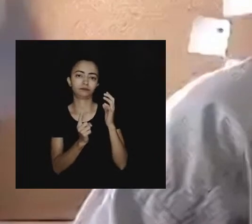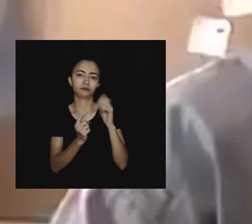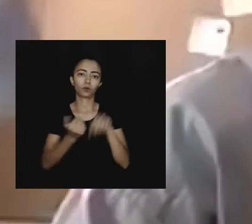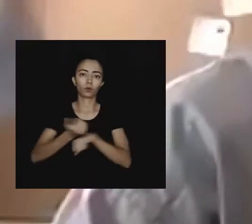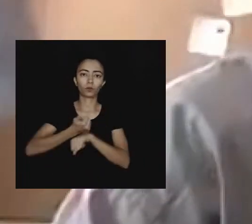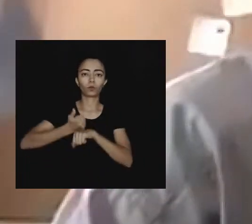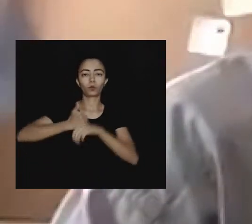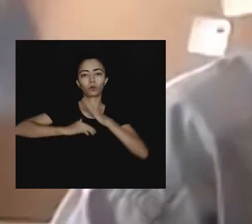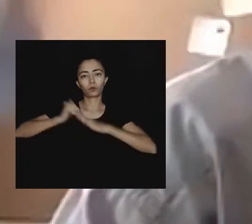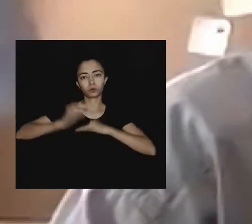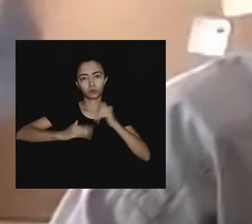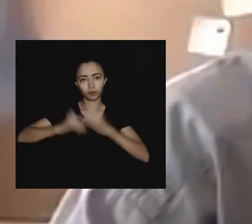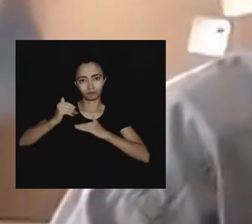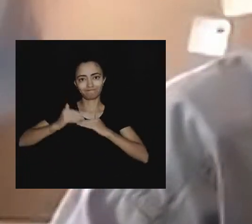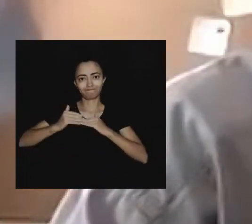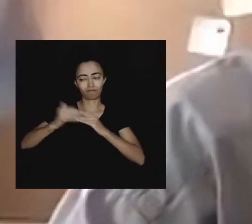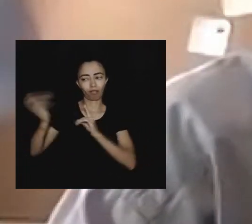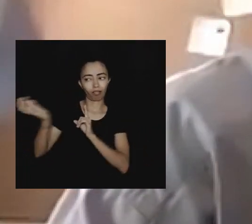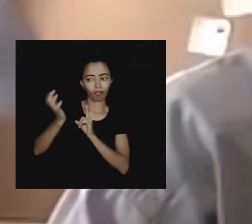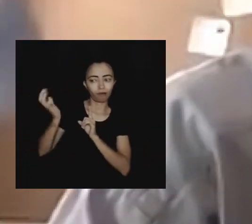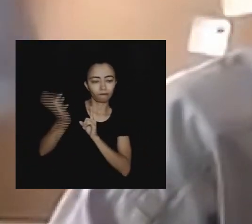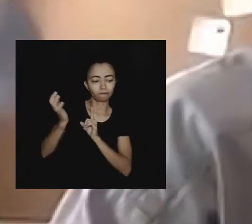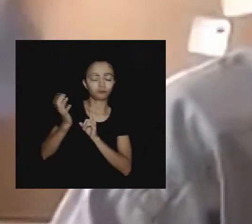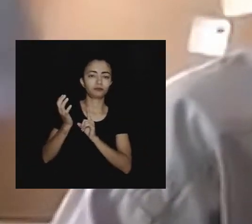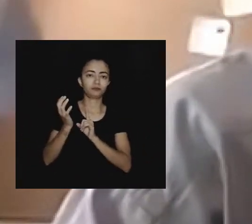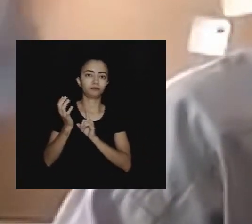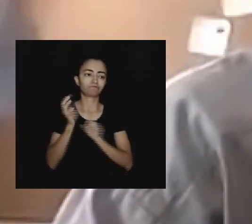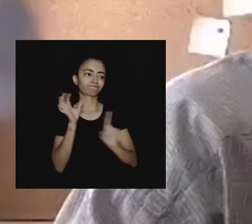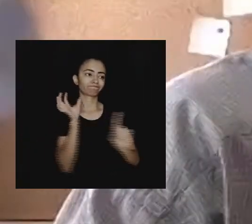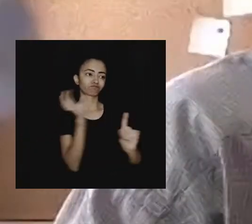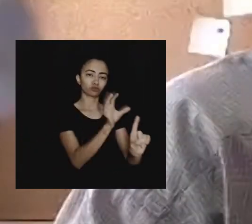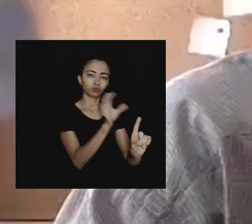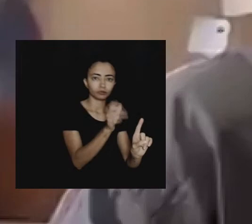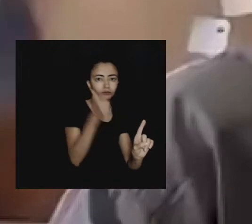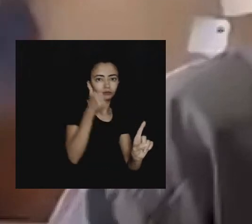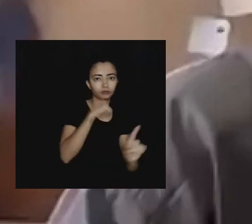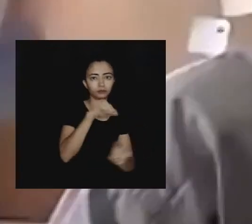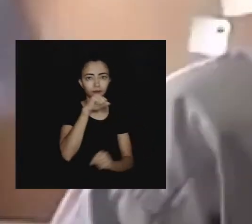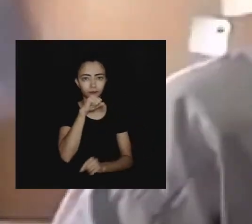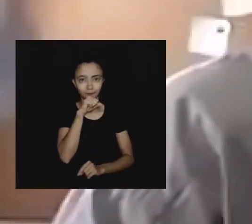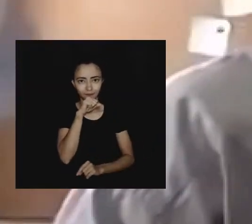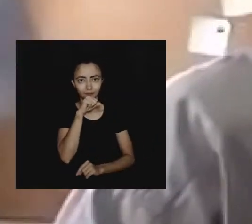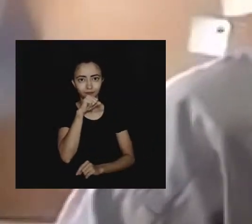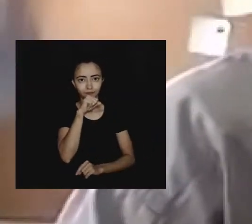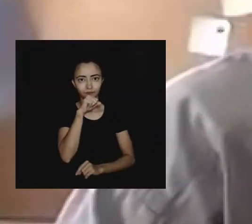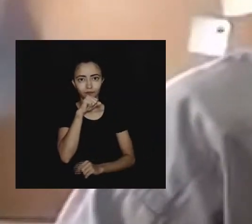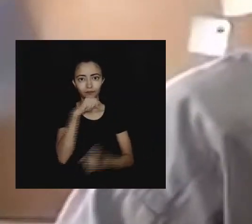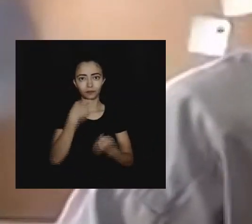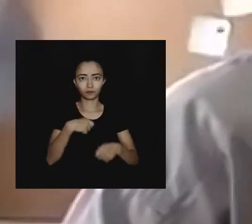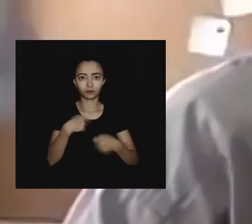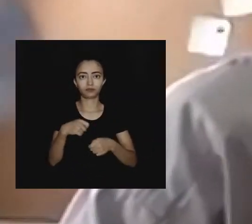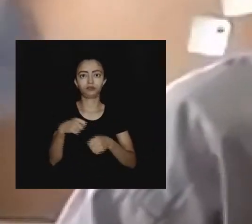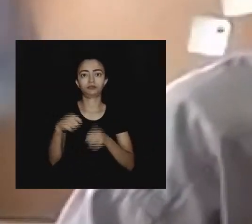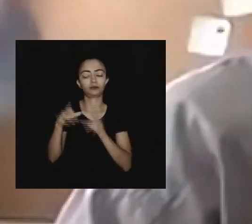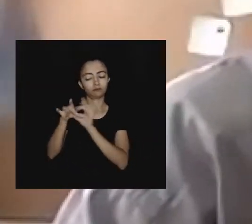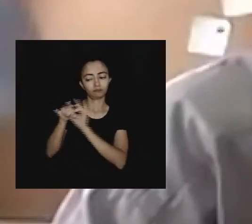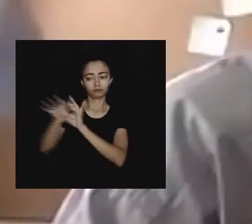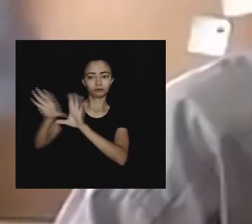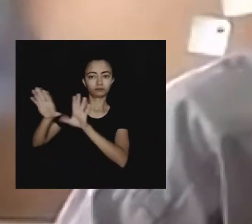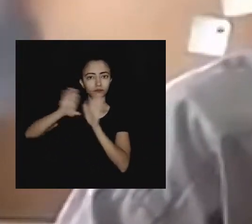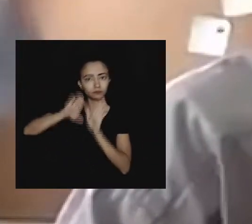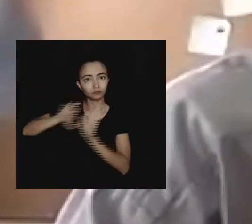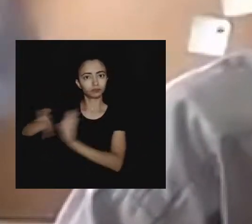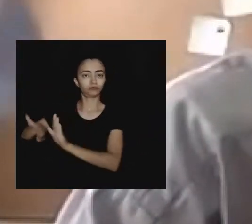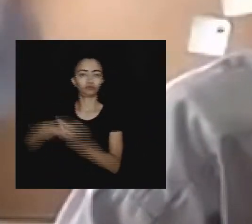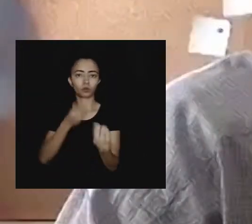their recommendations, and keep the development of recommendations, free recommendations